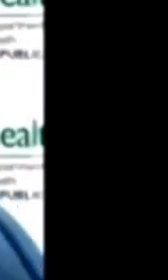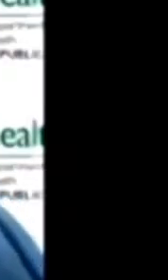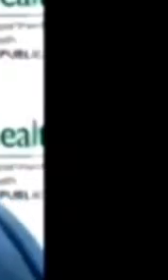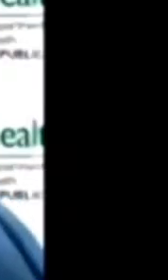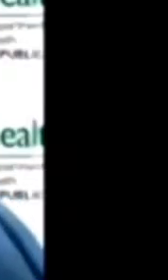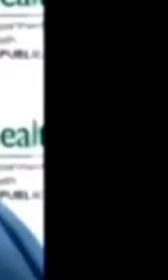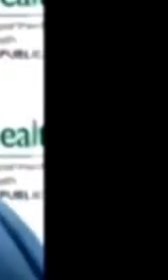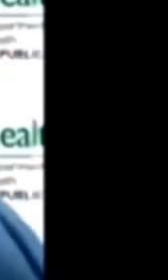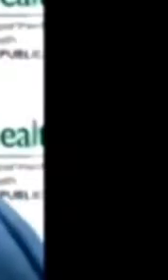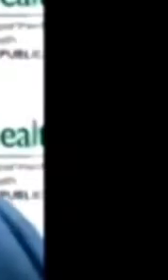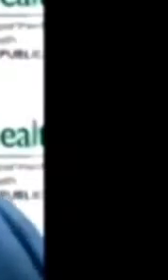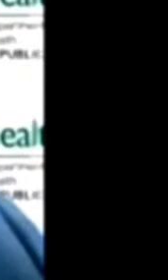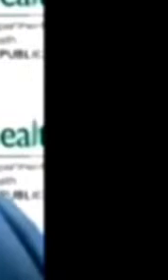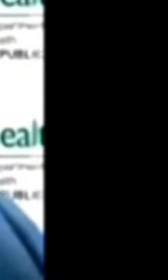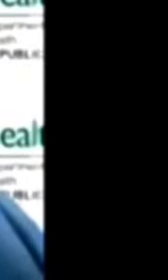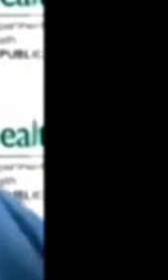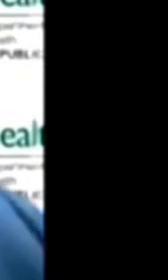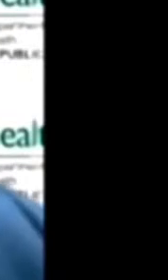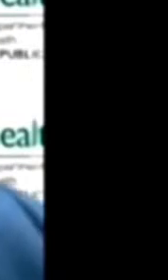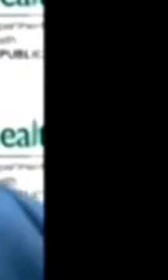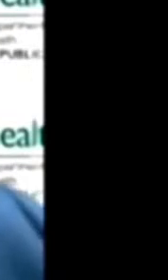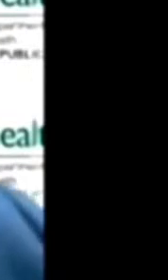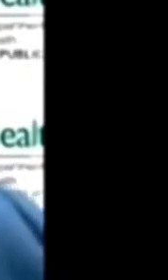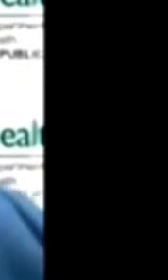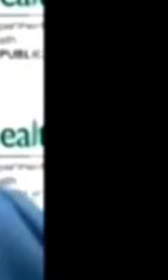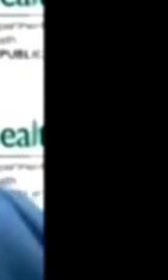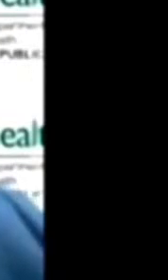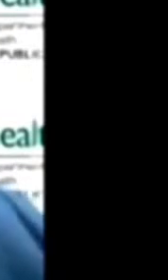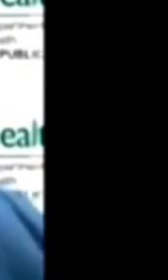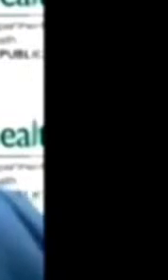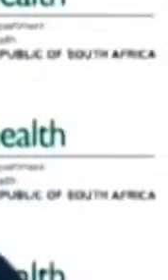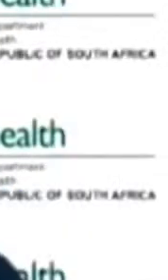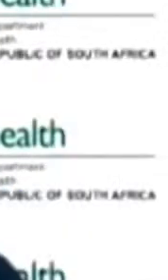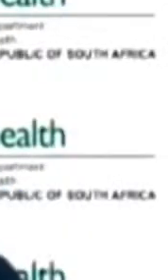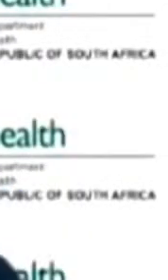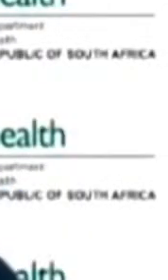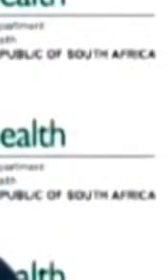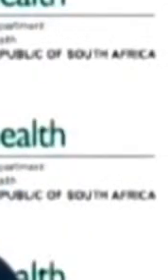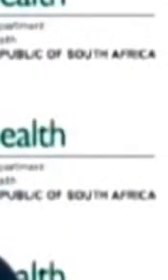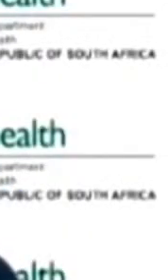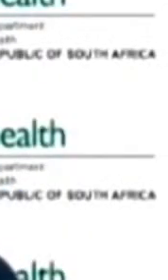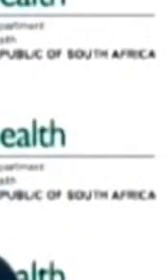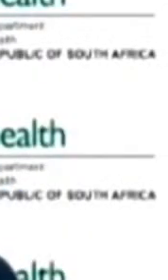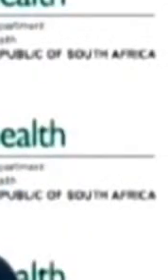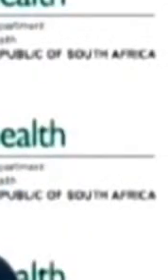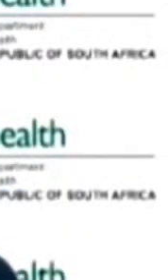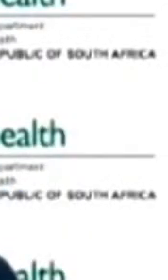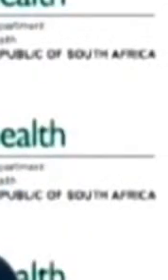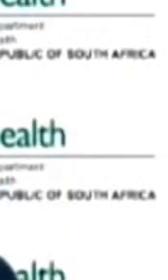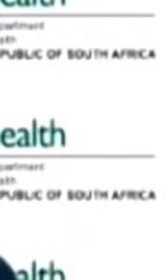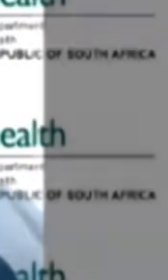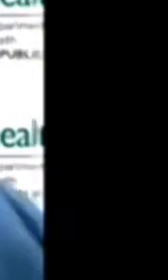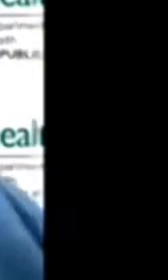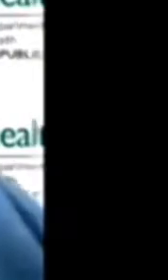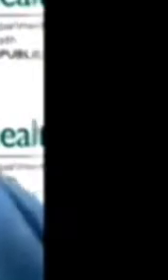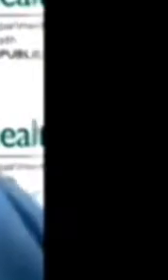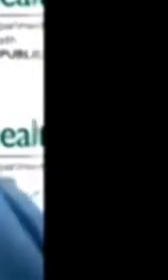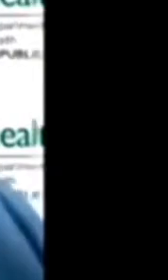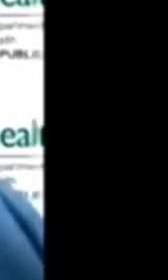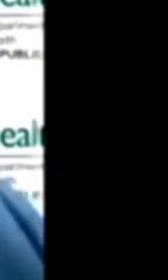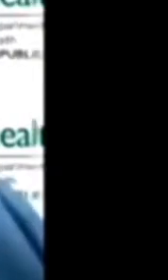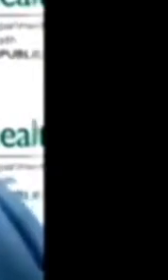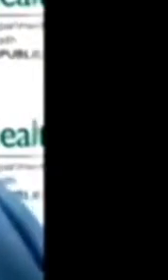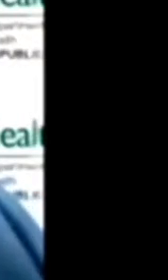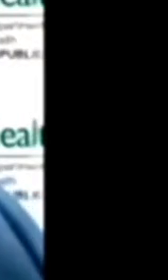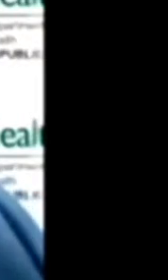Thanks, Deputy Minister, Honorable Dr. Dhlomo, for your kind words. Let me take this opportunity to thank Honorable